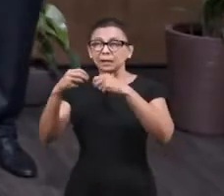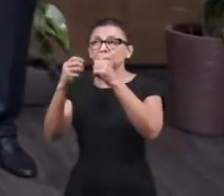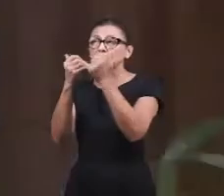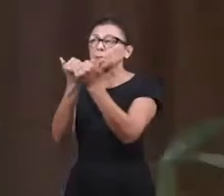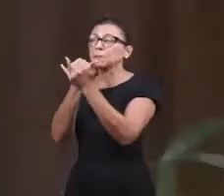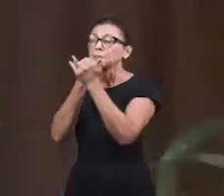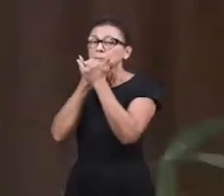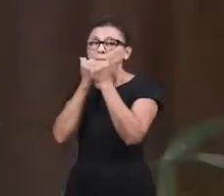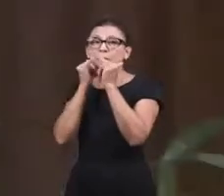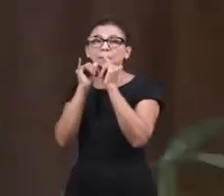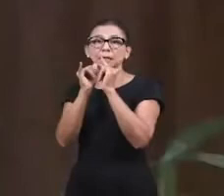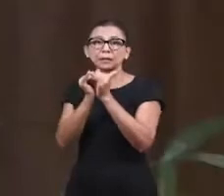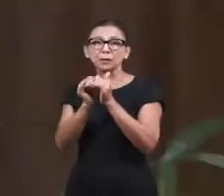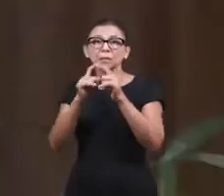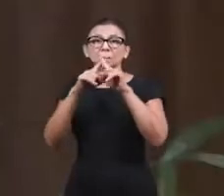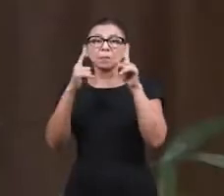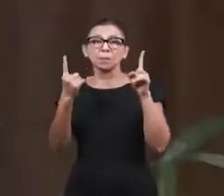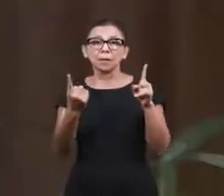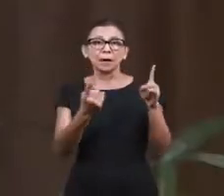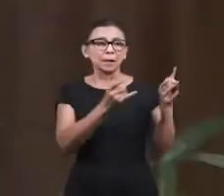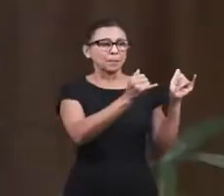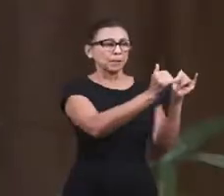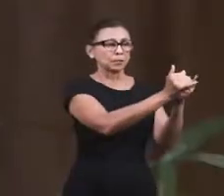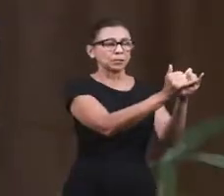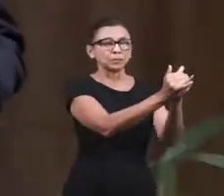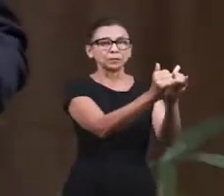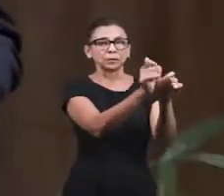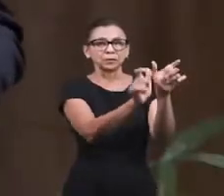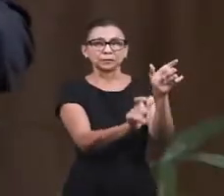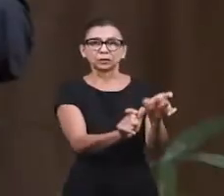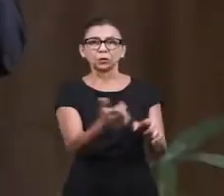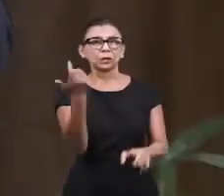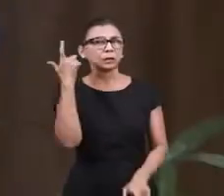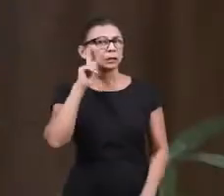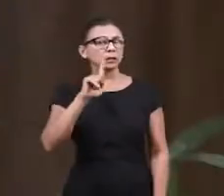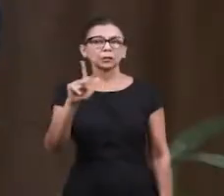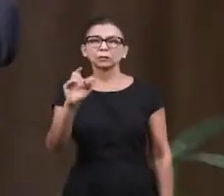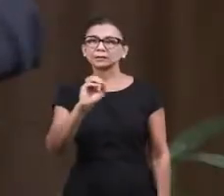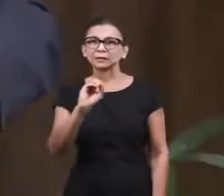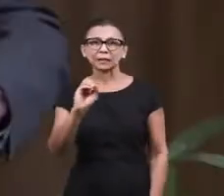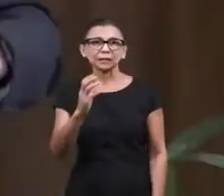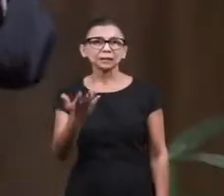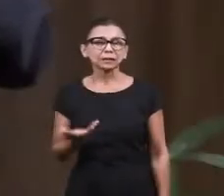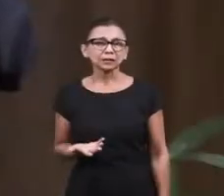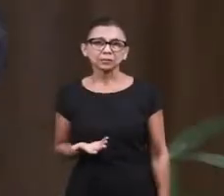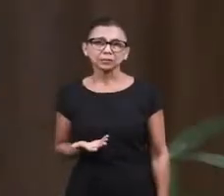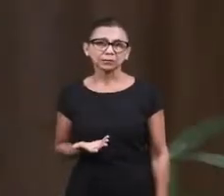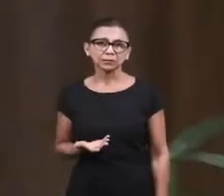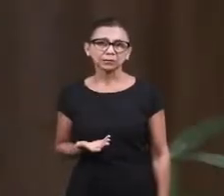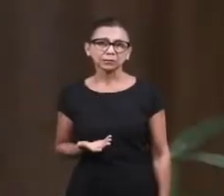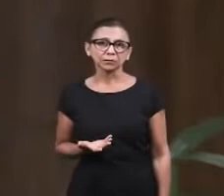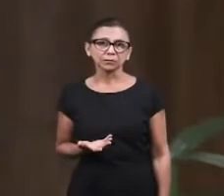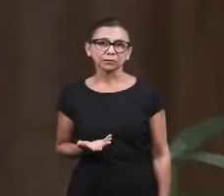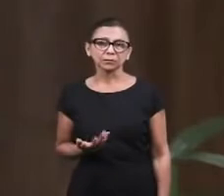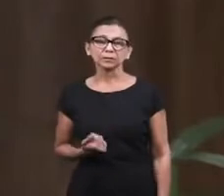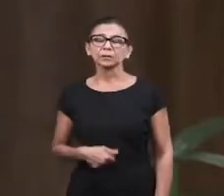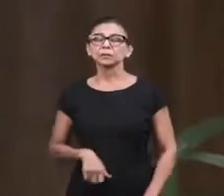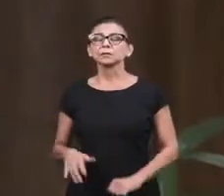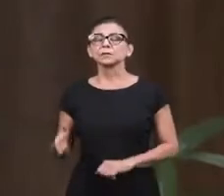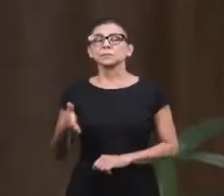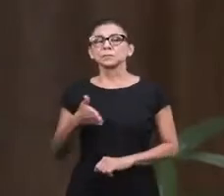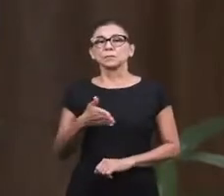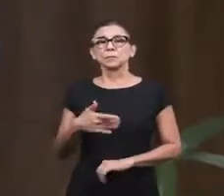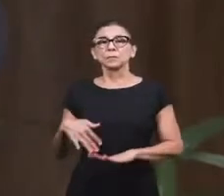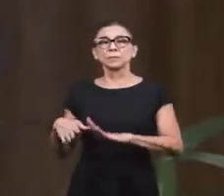Now truly observe here, there is no place in the kingdom of God, in the work of God, in the church, in the faithful